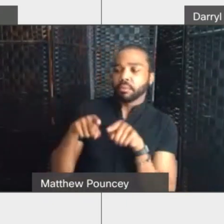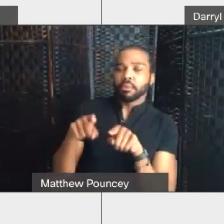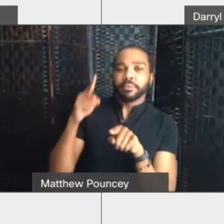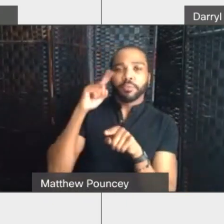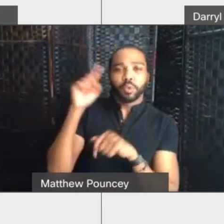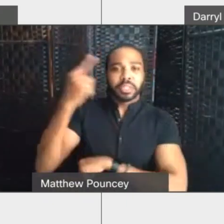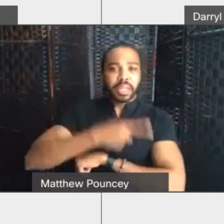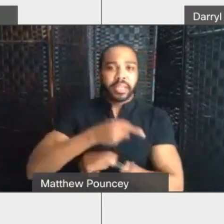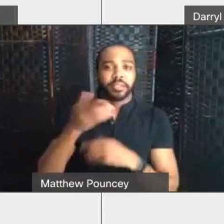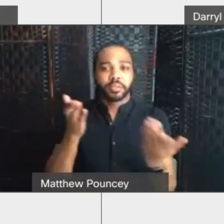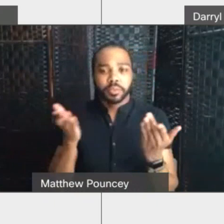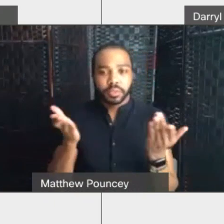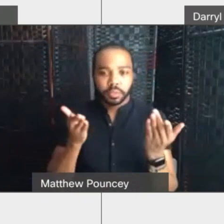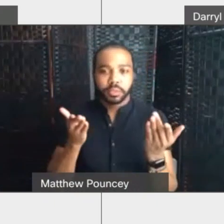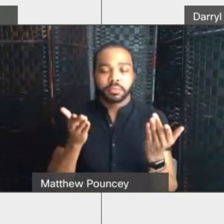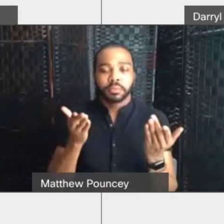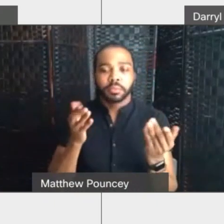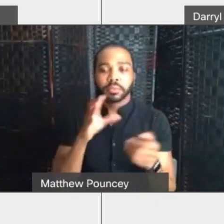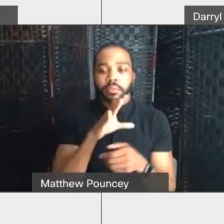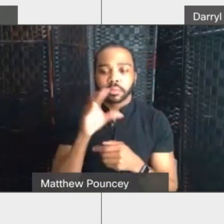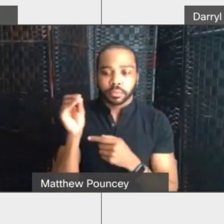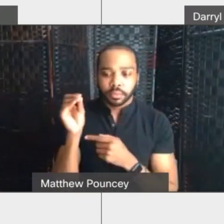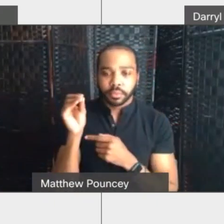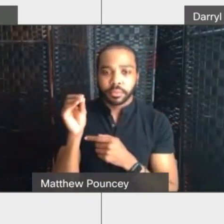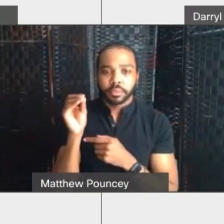day services and